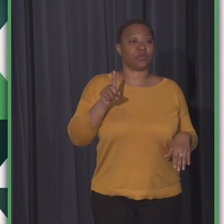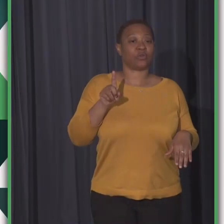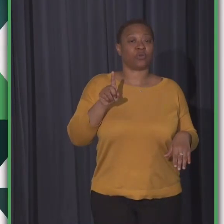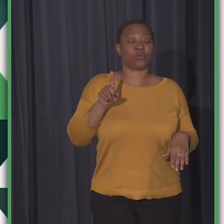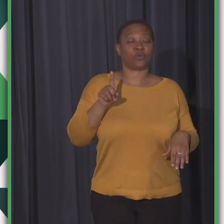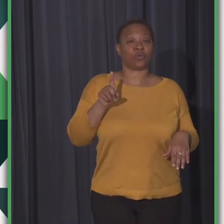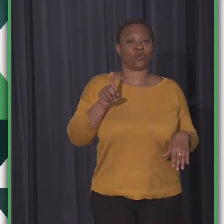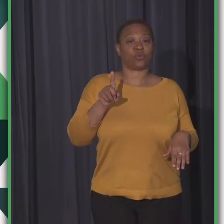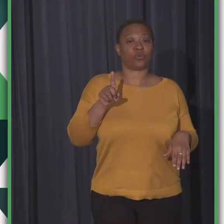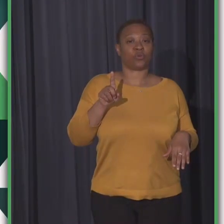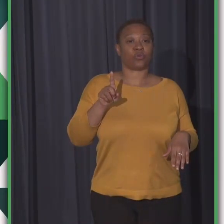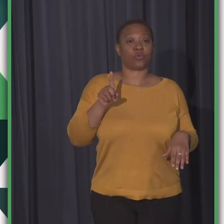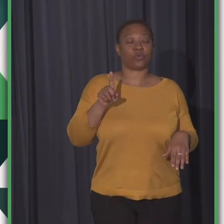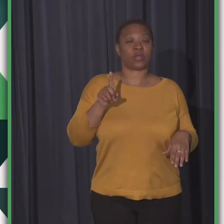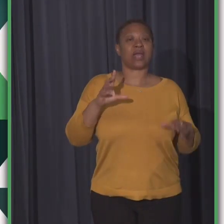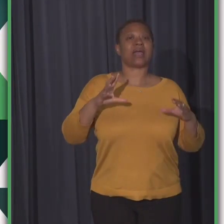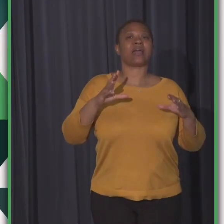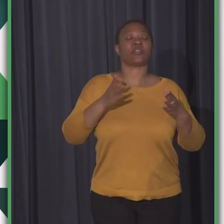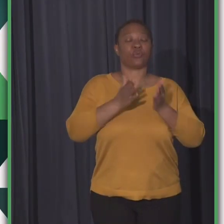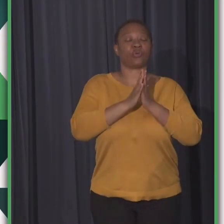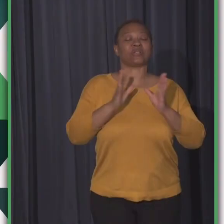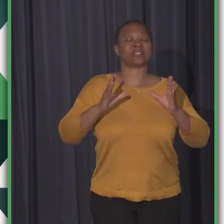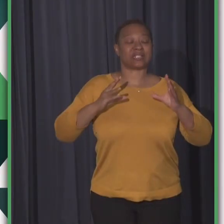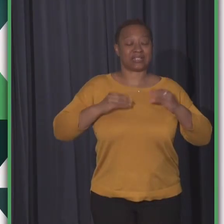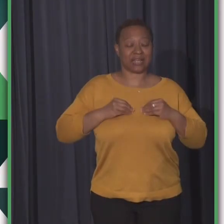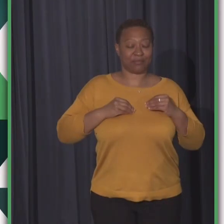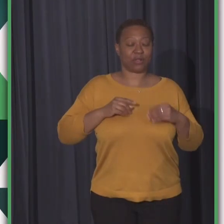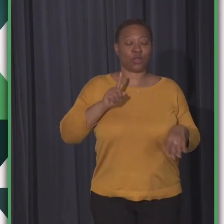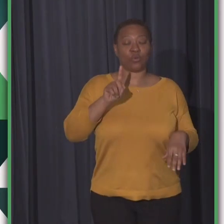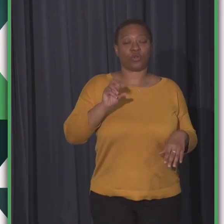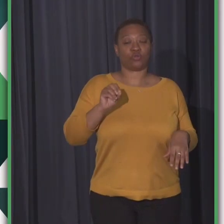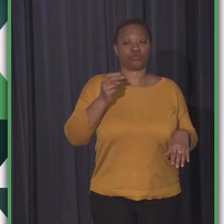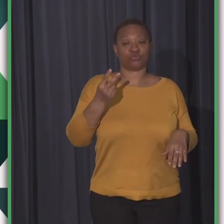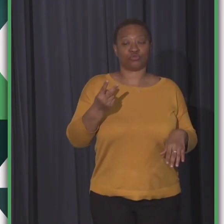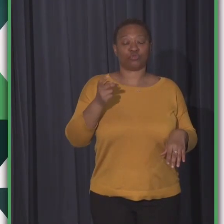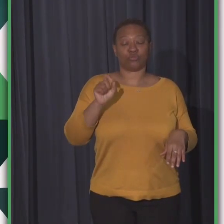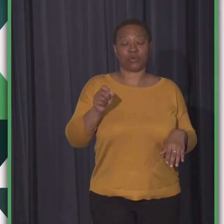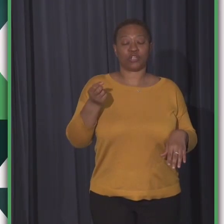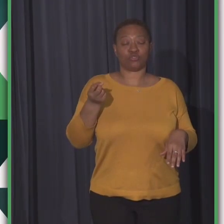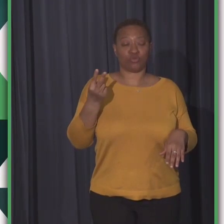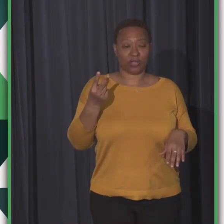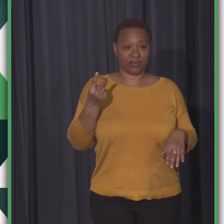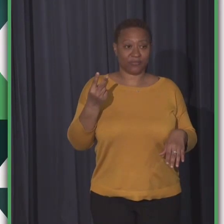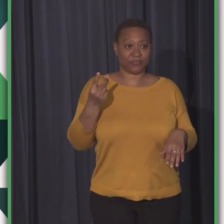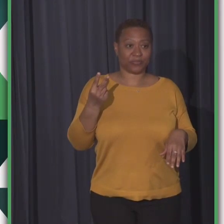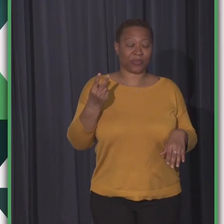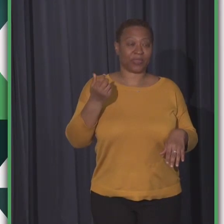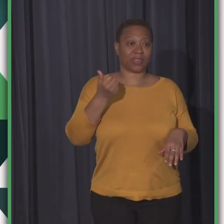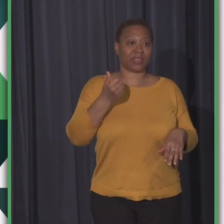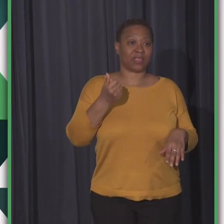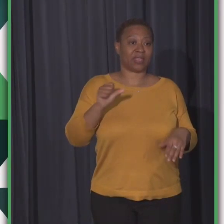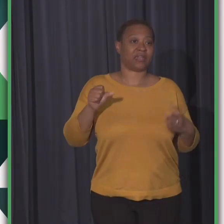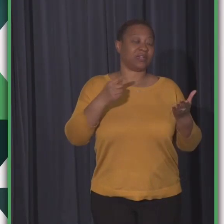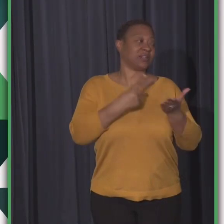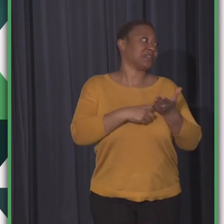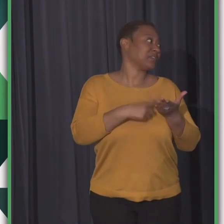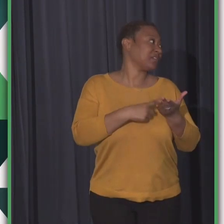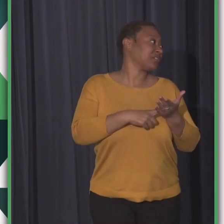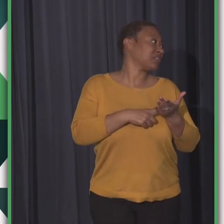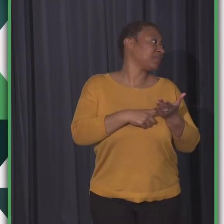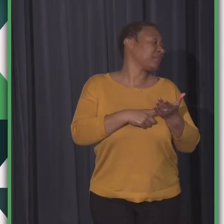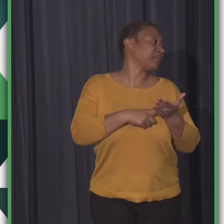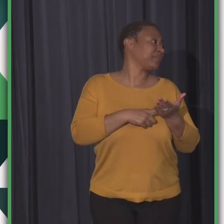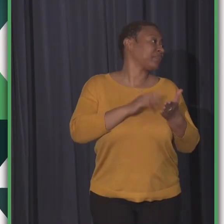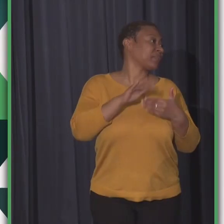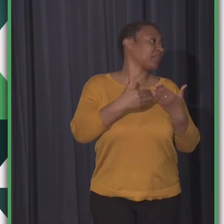the request is to adopt a duty to intervene policy at 102.12. Any discussion?